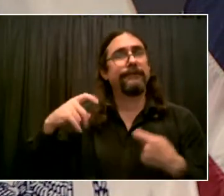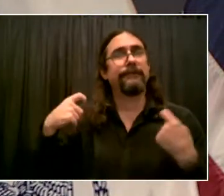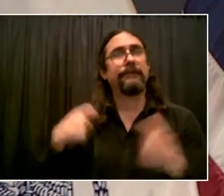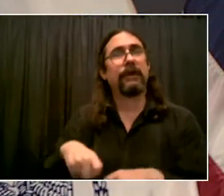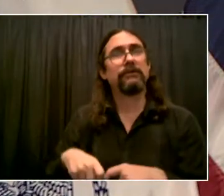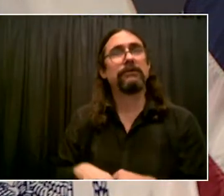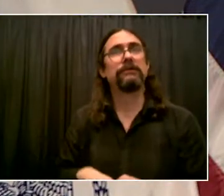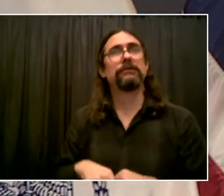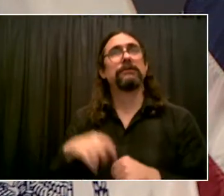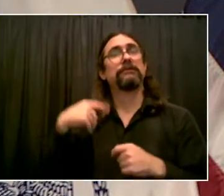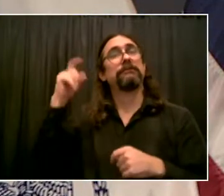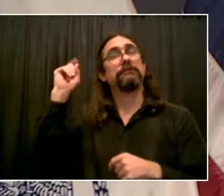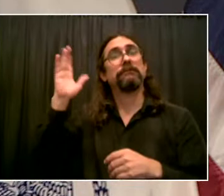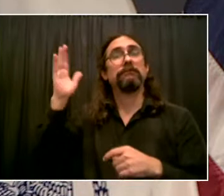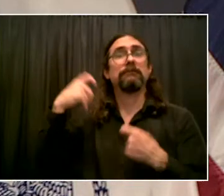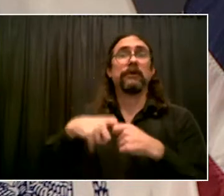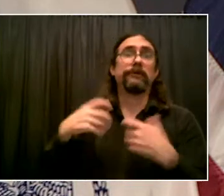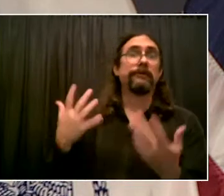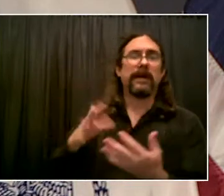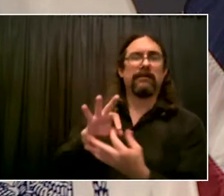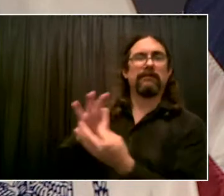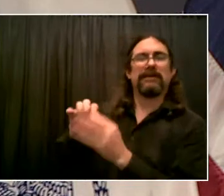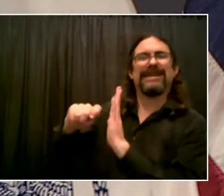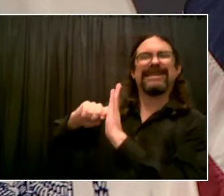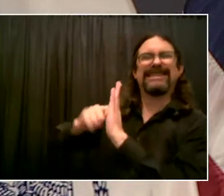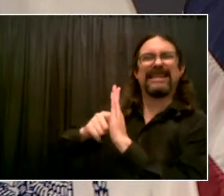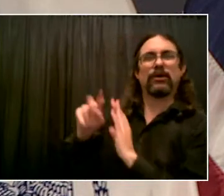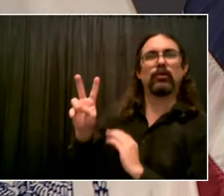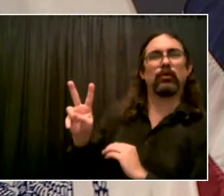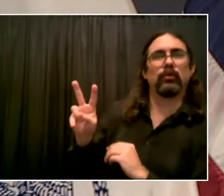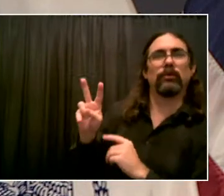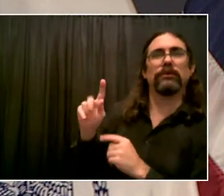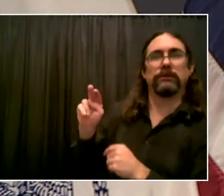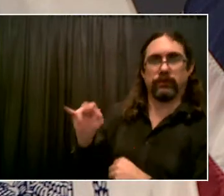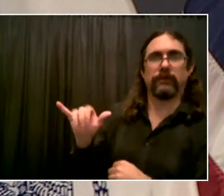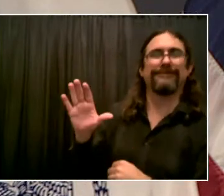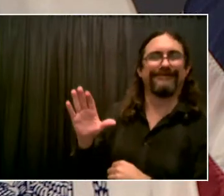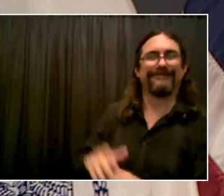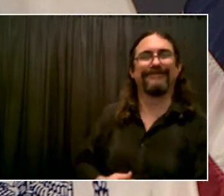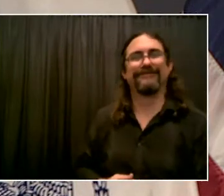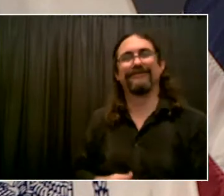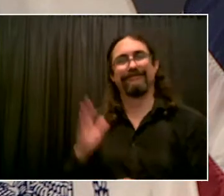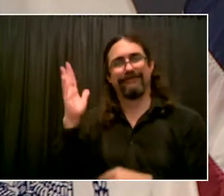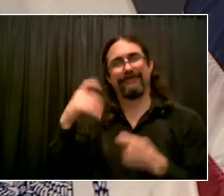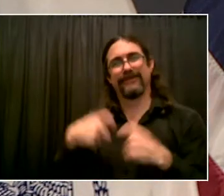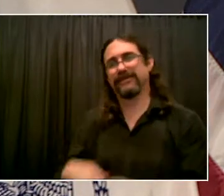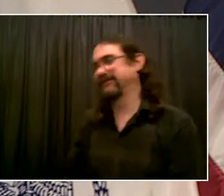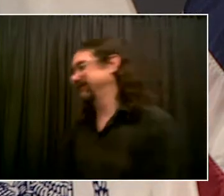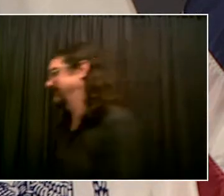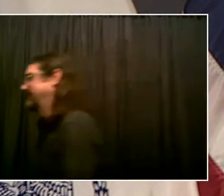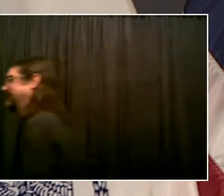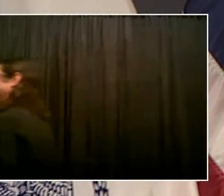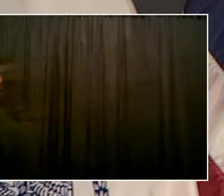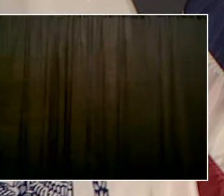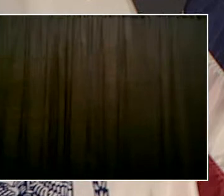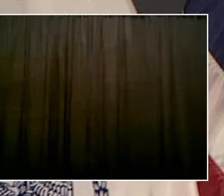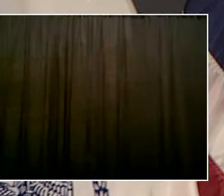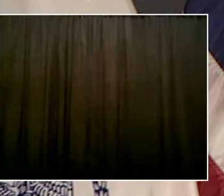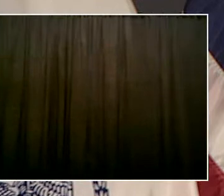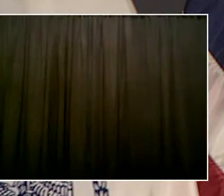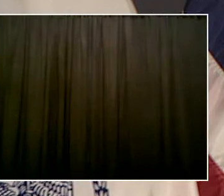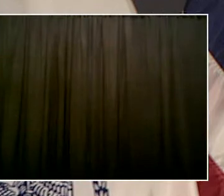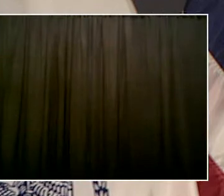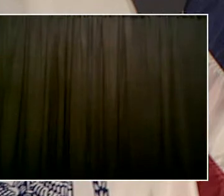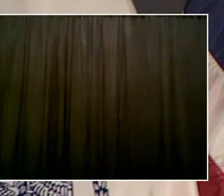Key to NYC es crucial para nuestra ciudad. Hemos trabajado con empresas locales para